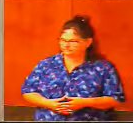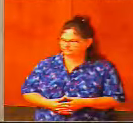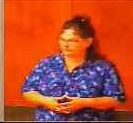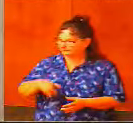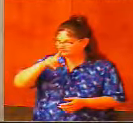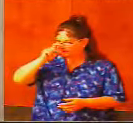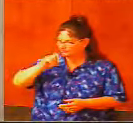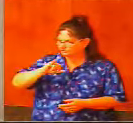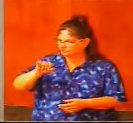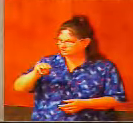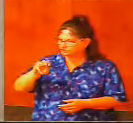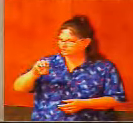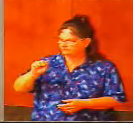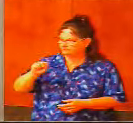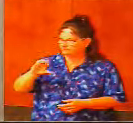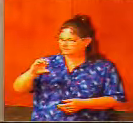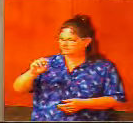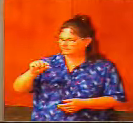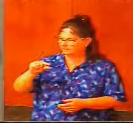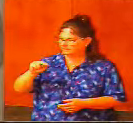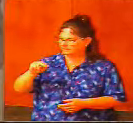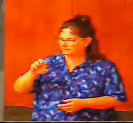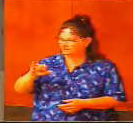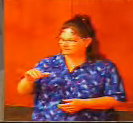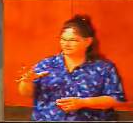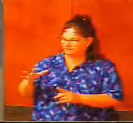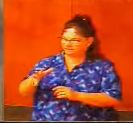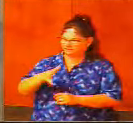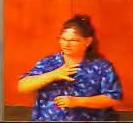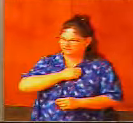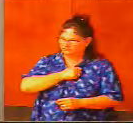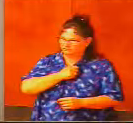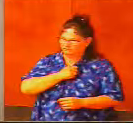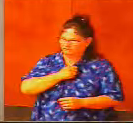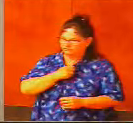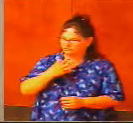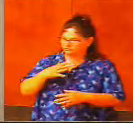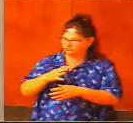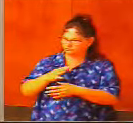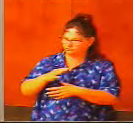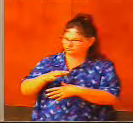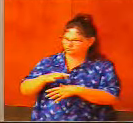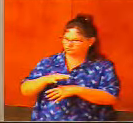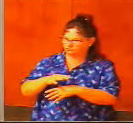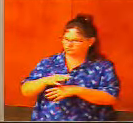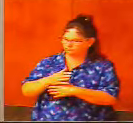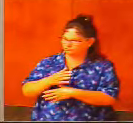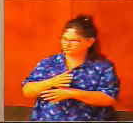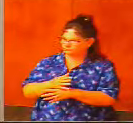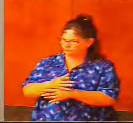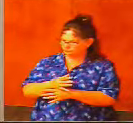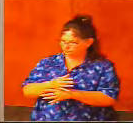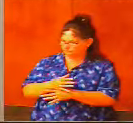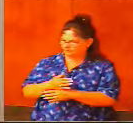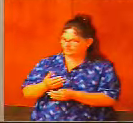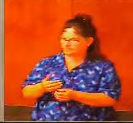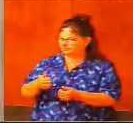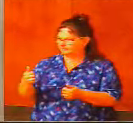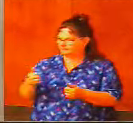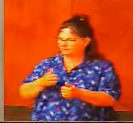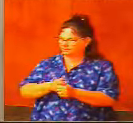Because James Cagney was caught by the Germans behind German lines, and they